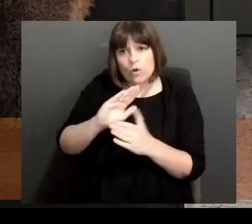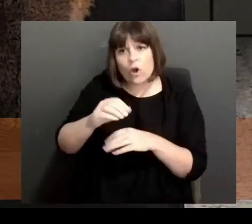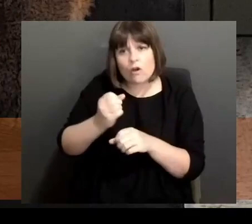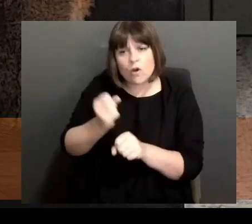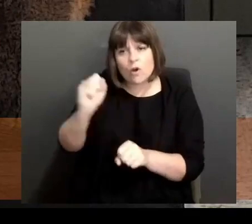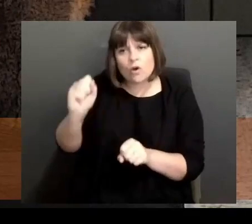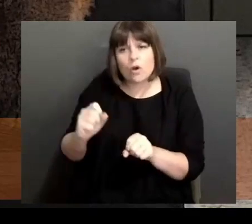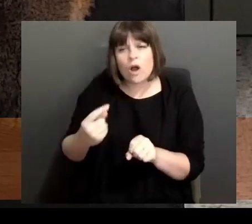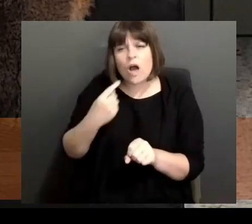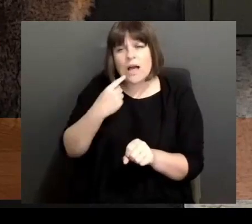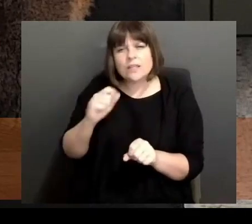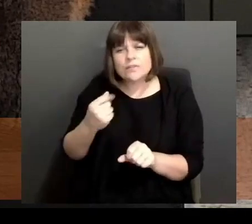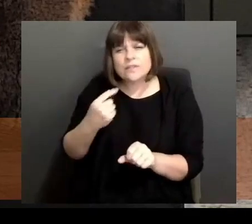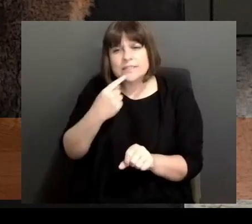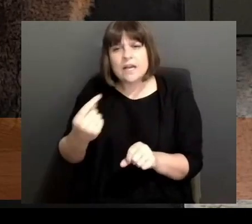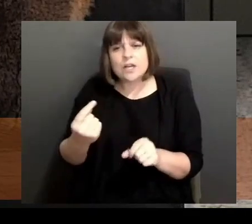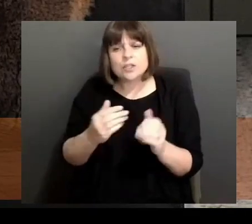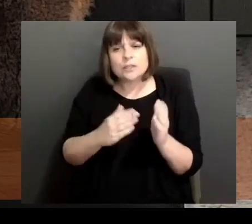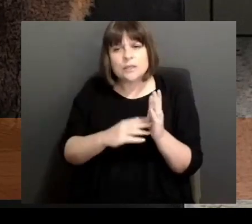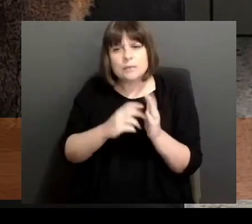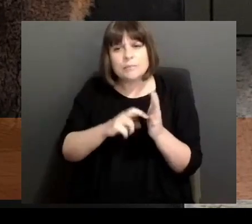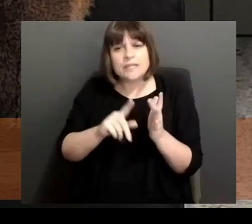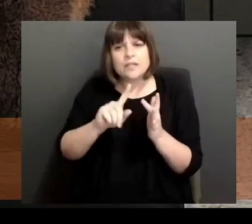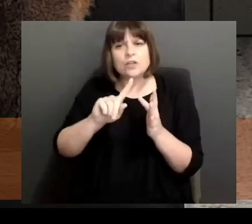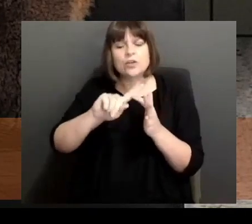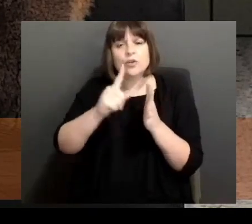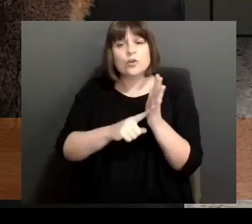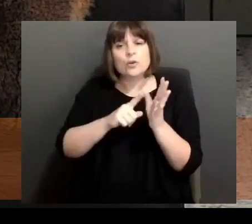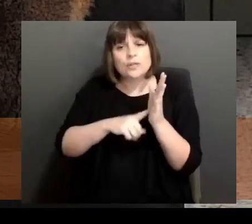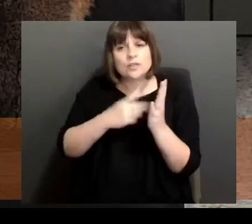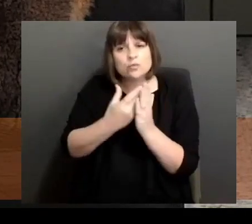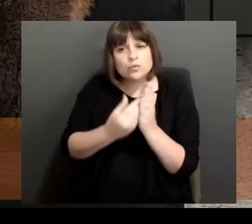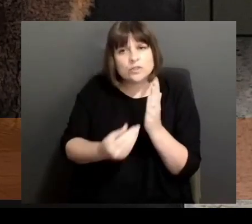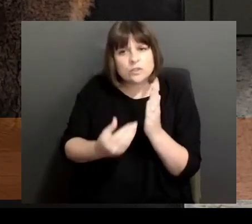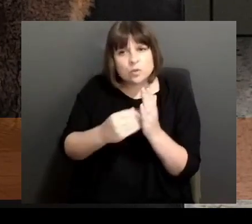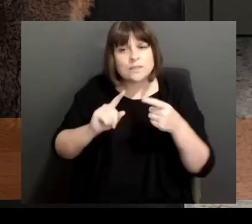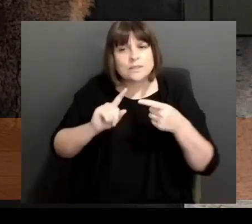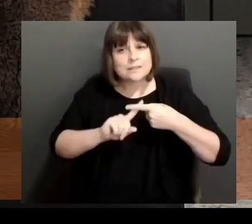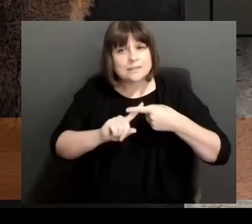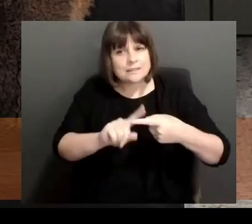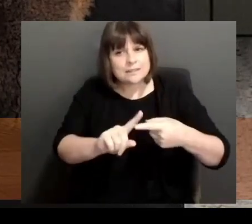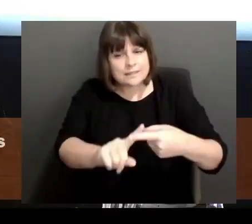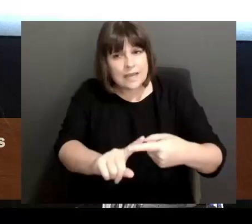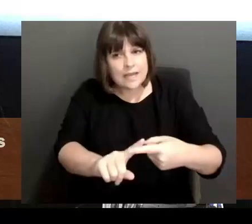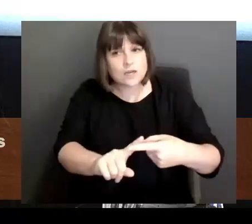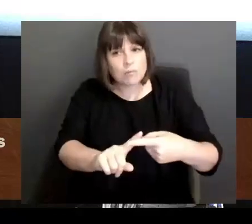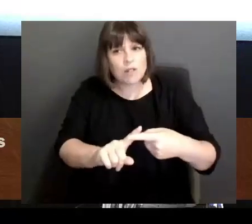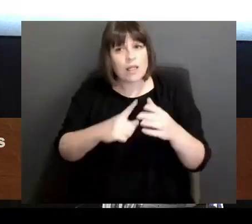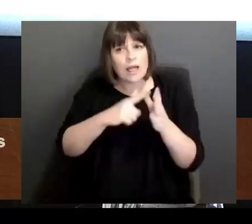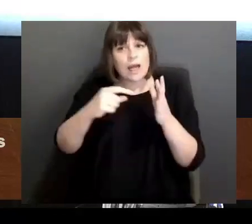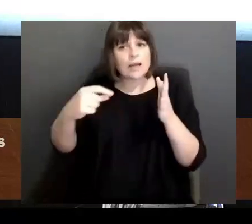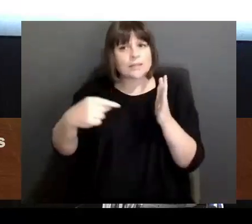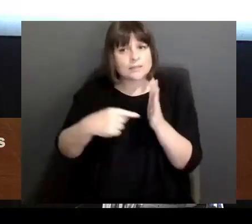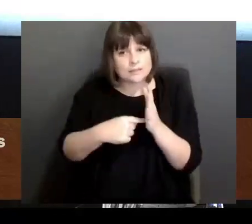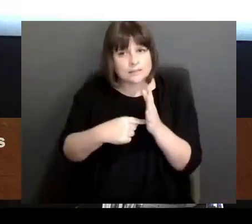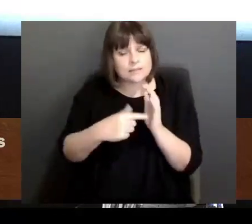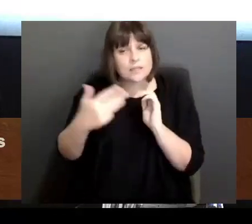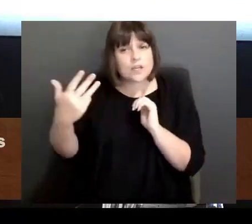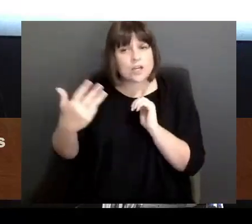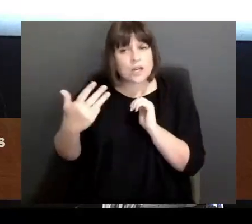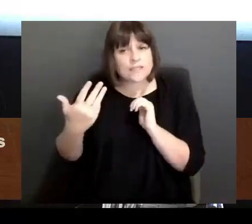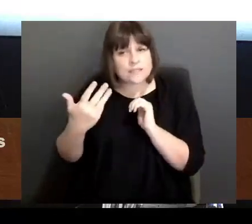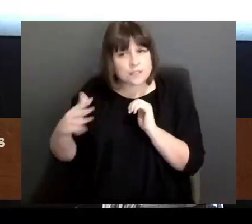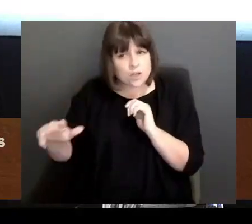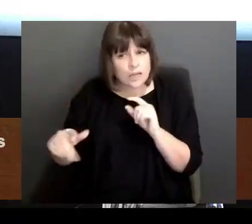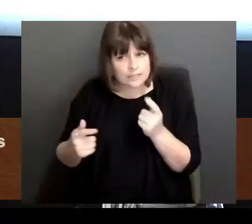the Mineral Resources Sustainable Development Act 1990. Yes, there are several laws or